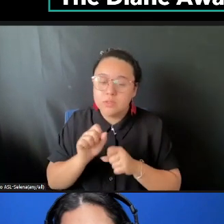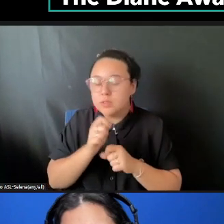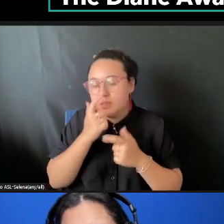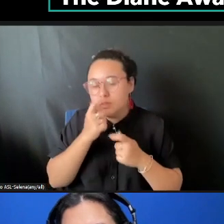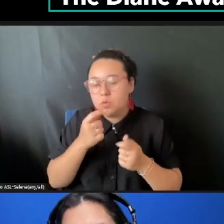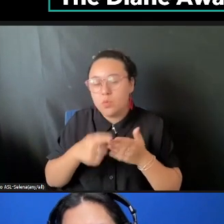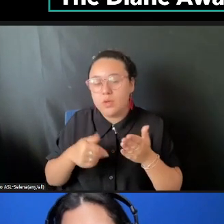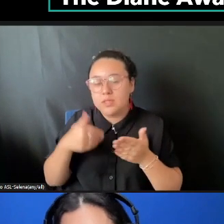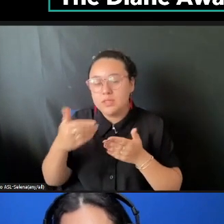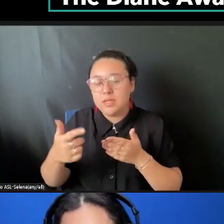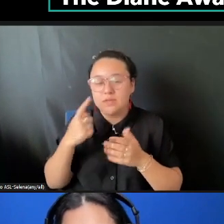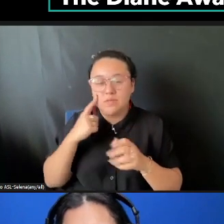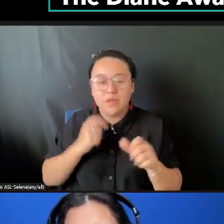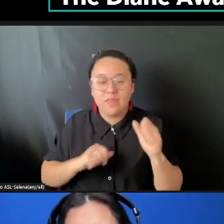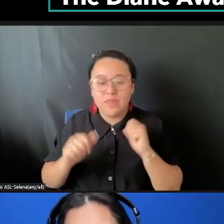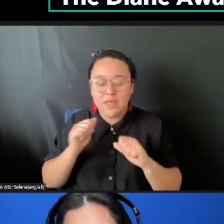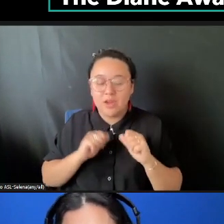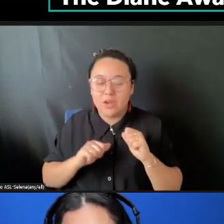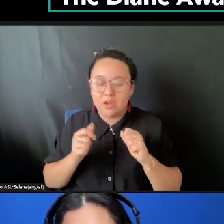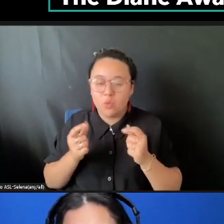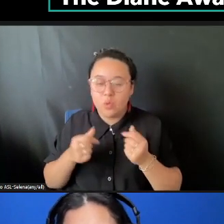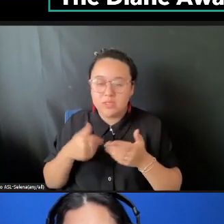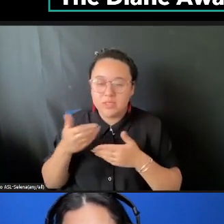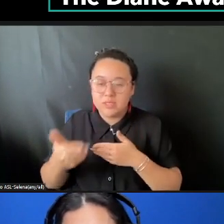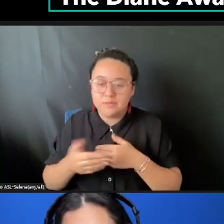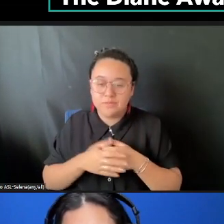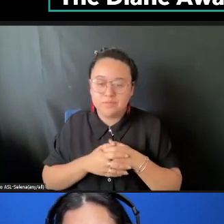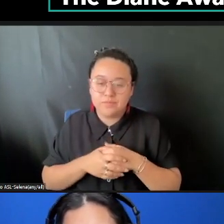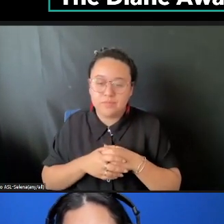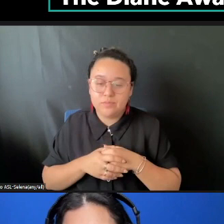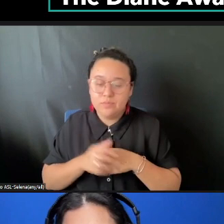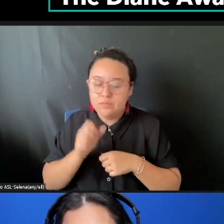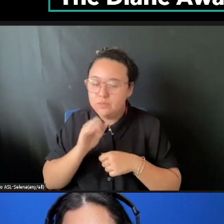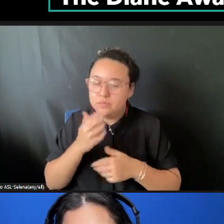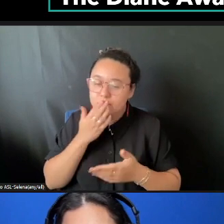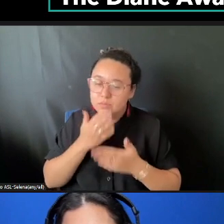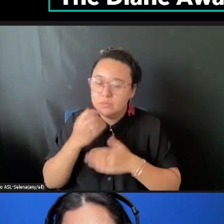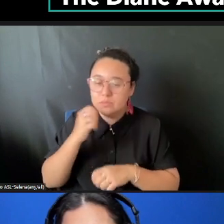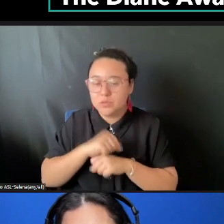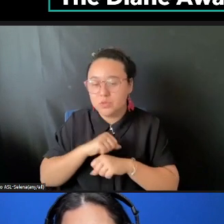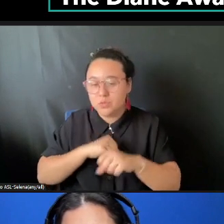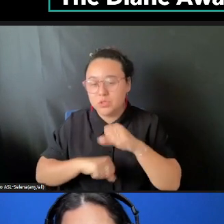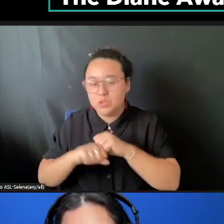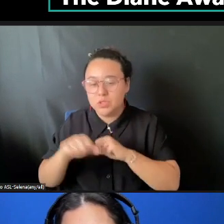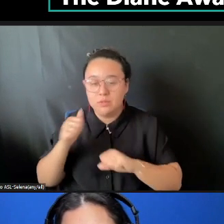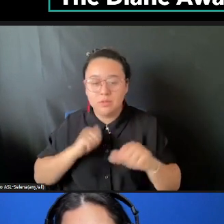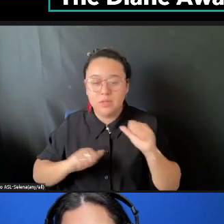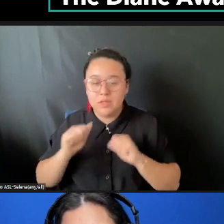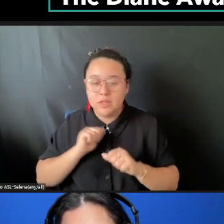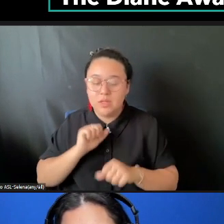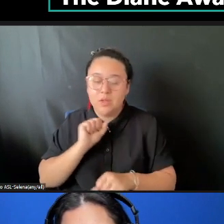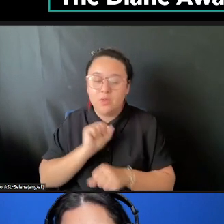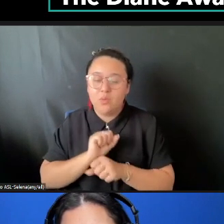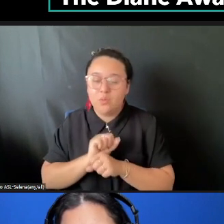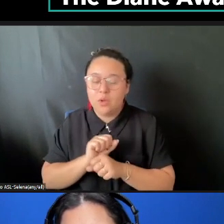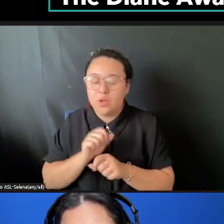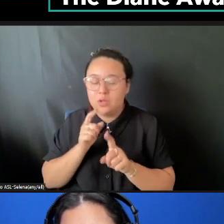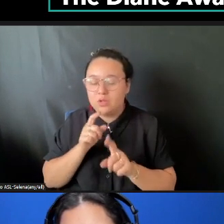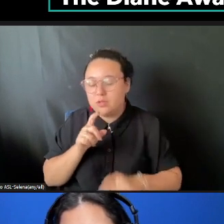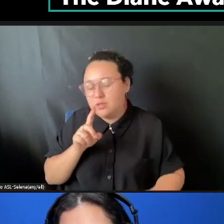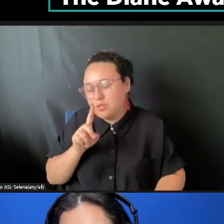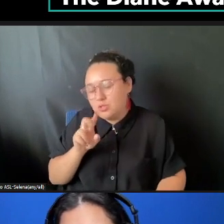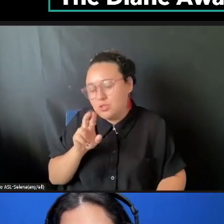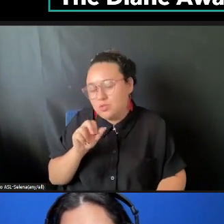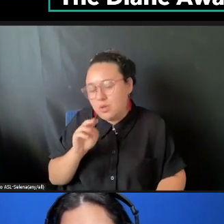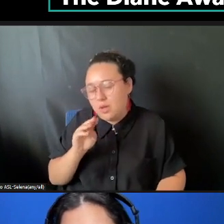of theater and performance. Yeah. And we need to, and I love a good structured play. I worked in dramaturgy for a long time, but